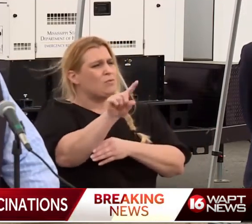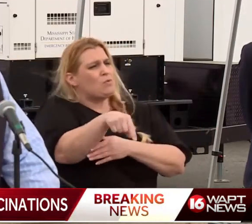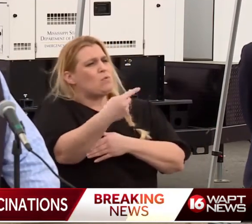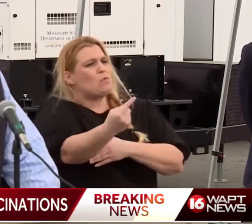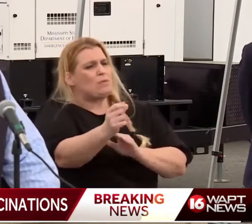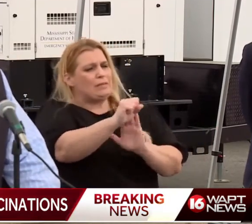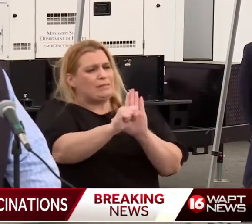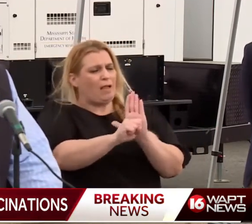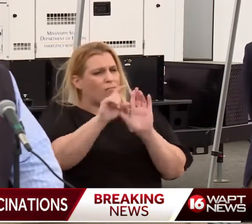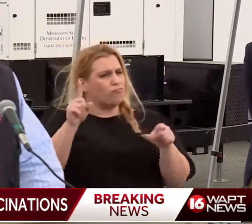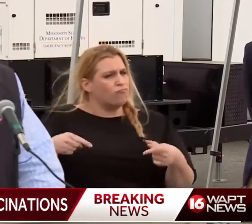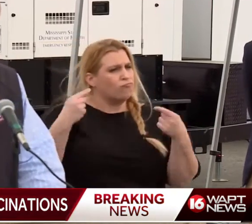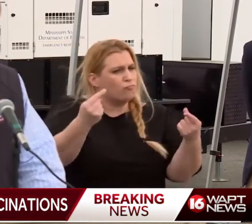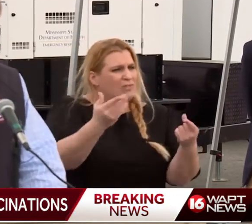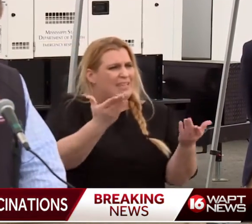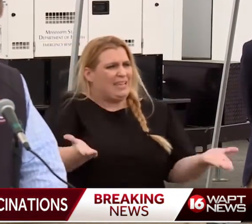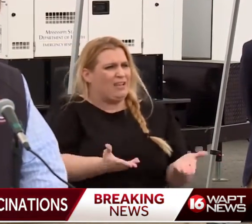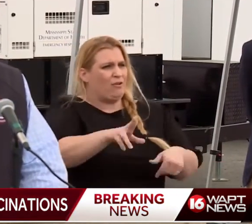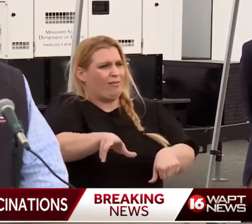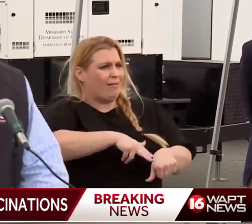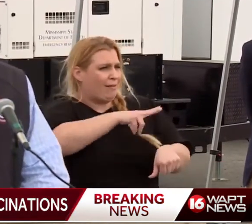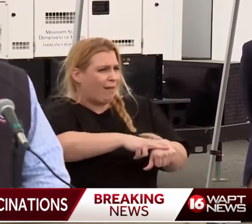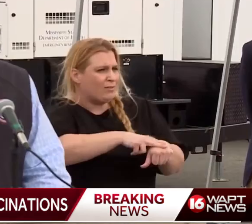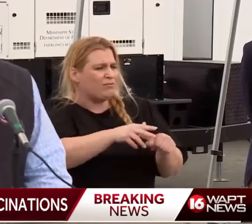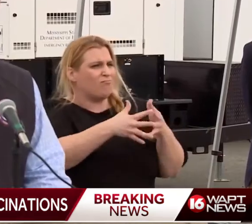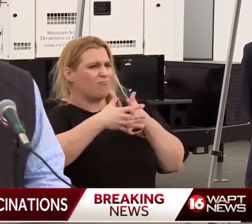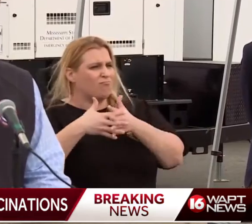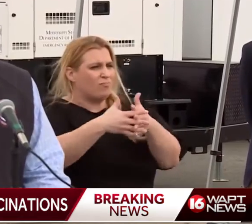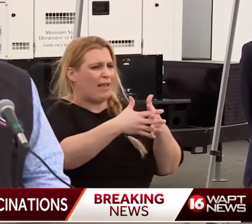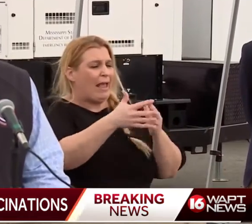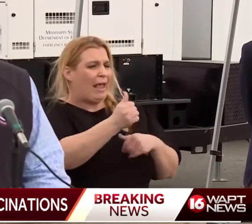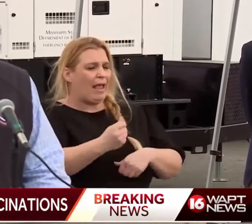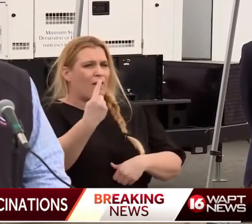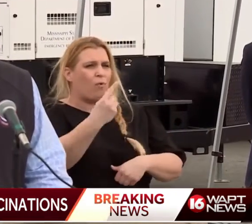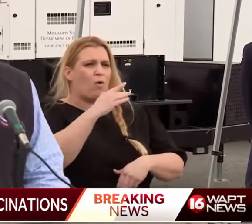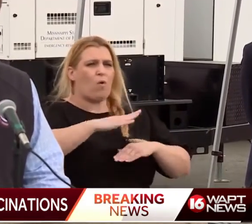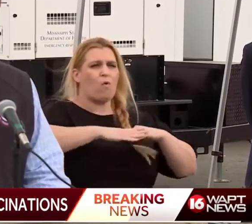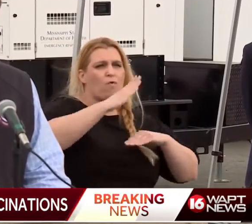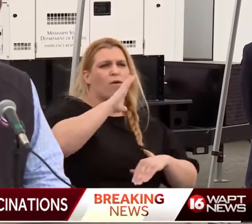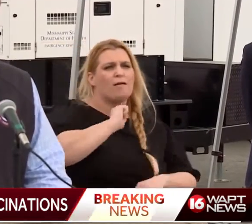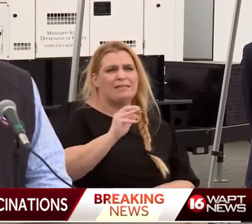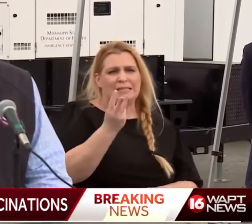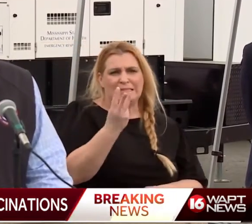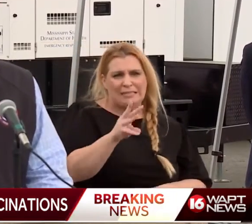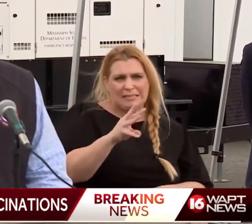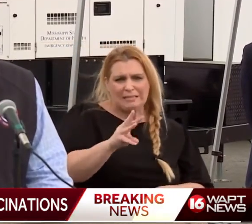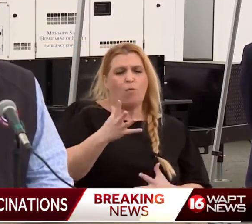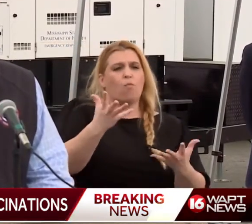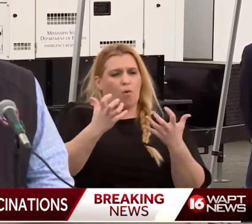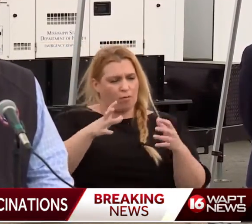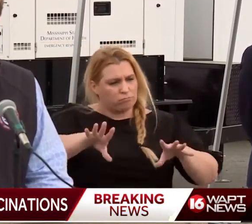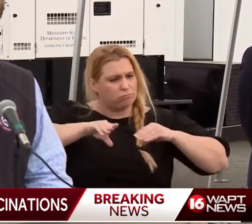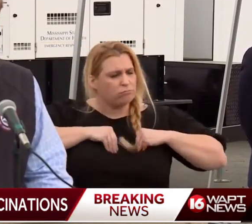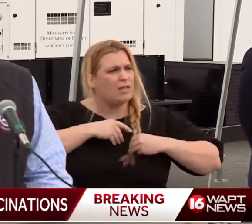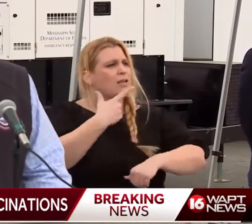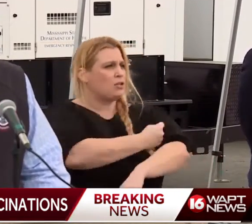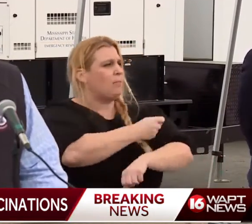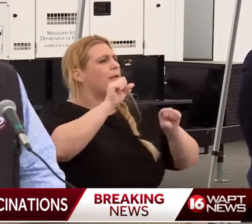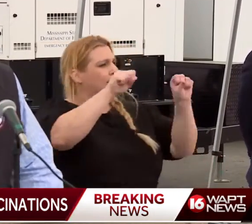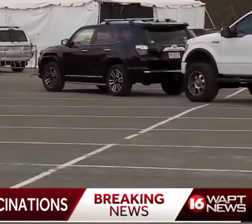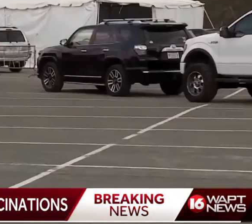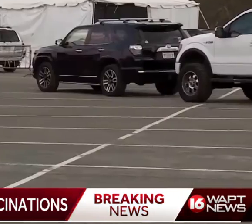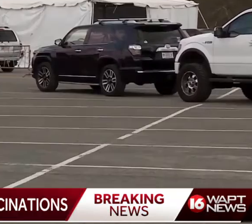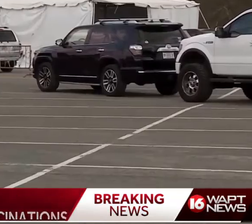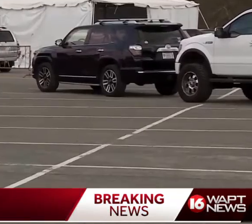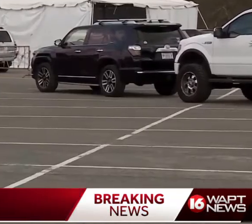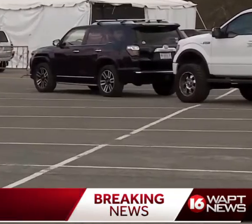only states in the nation where any person above the age of 16 that wants to get a shot can get